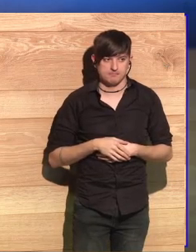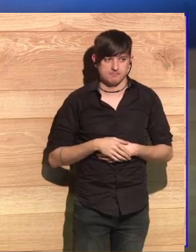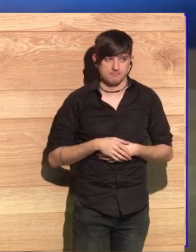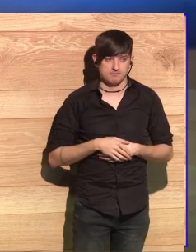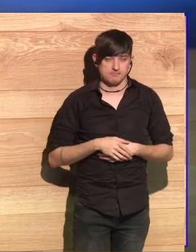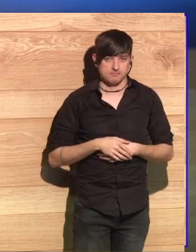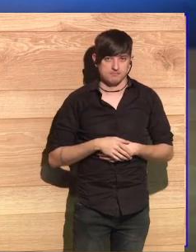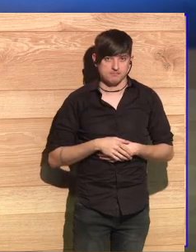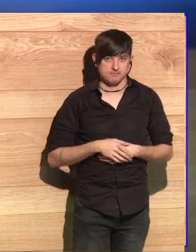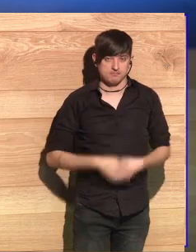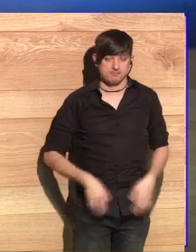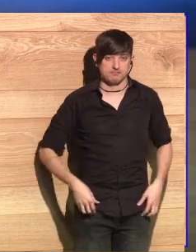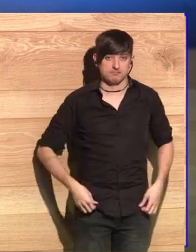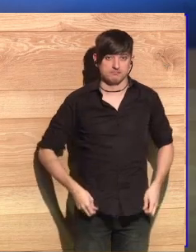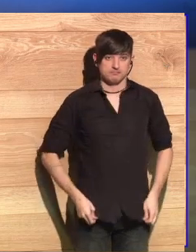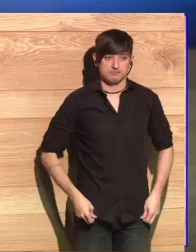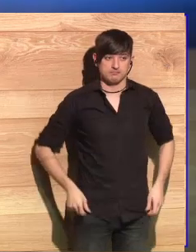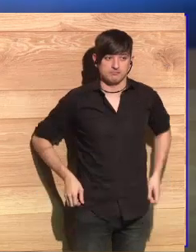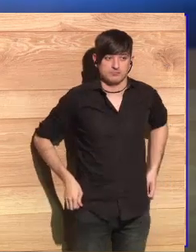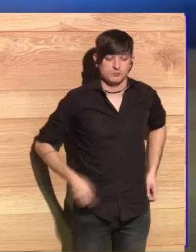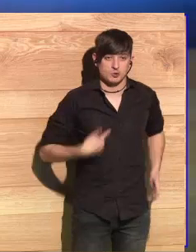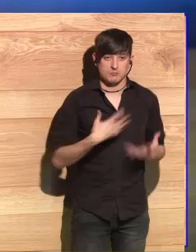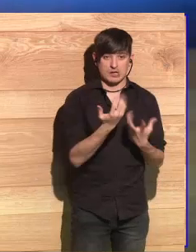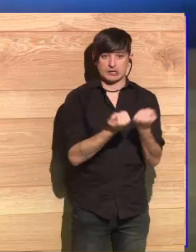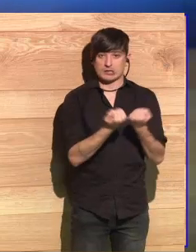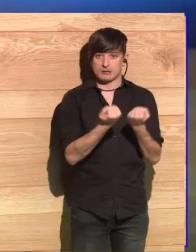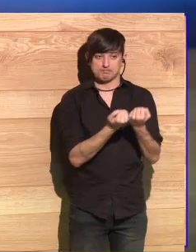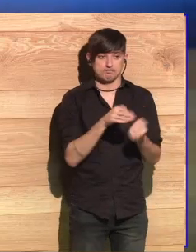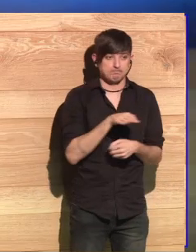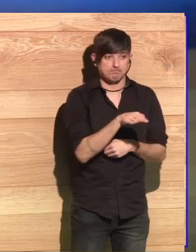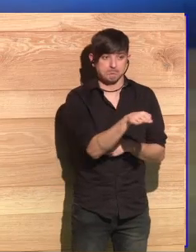my time on the road was